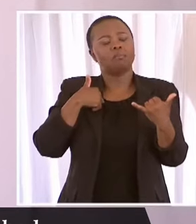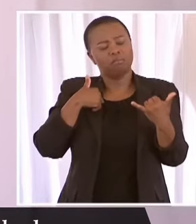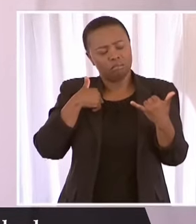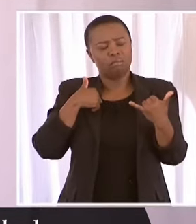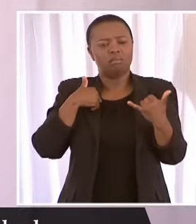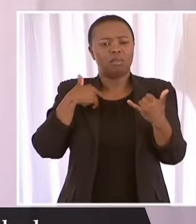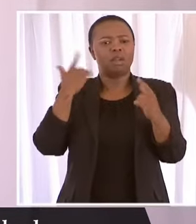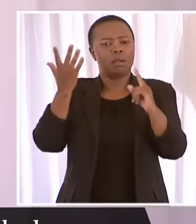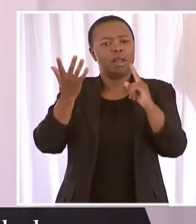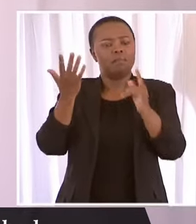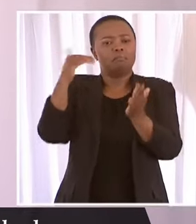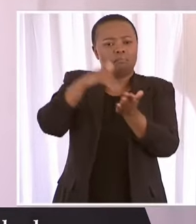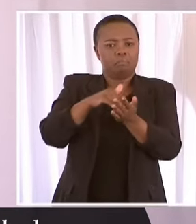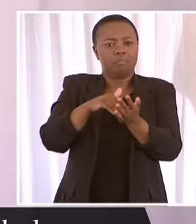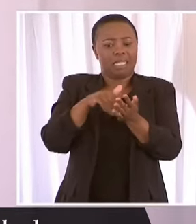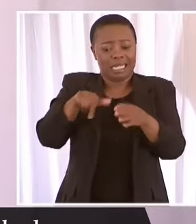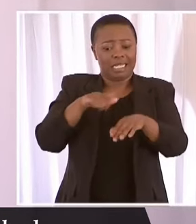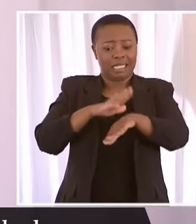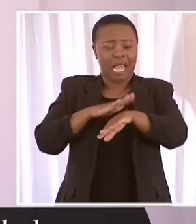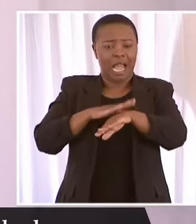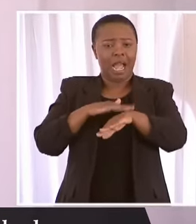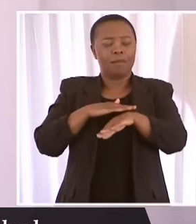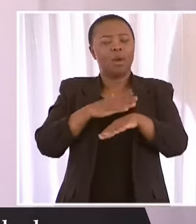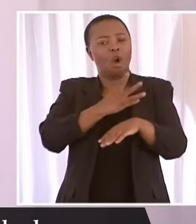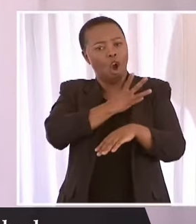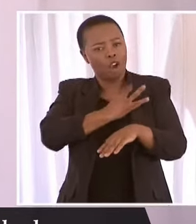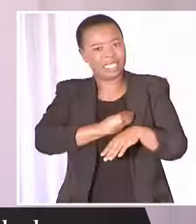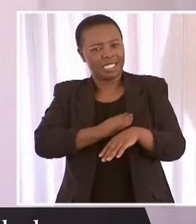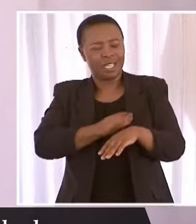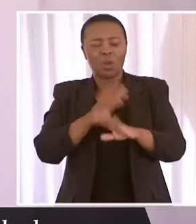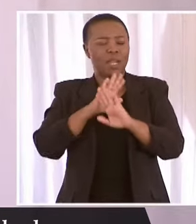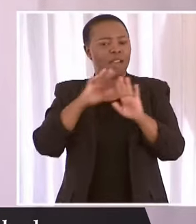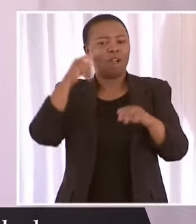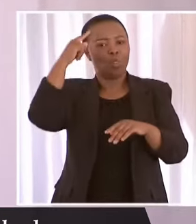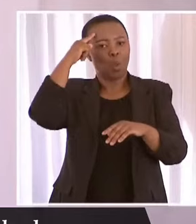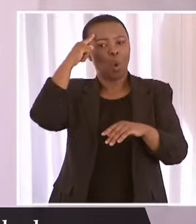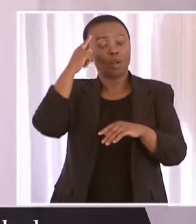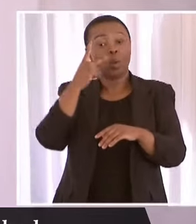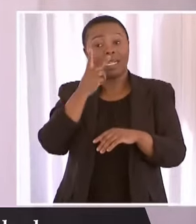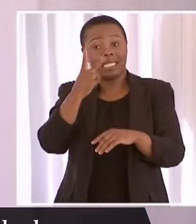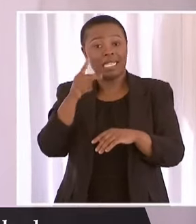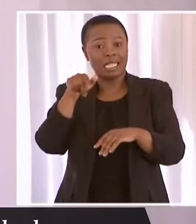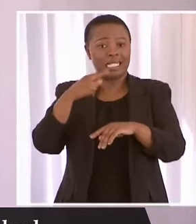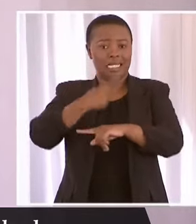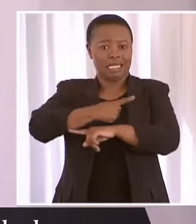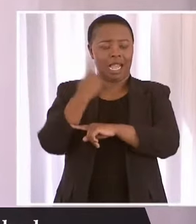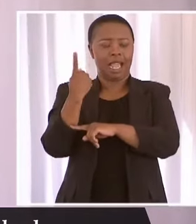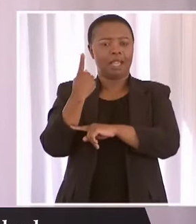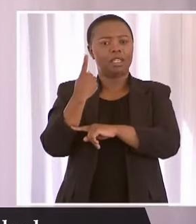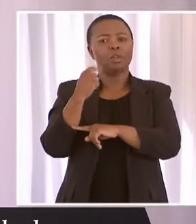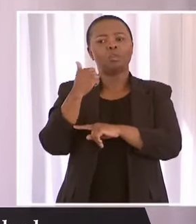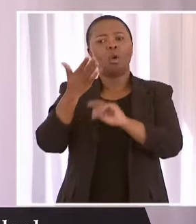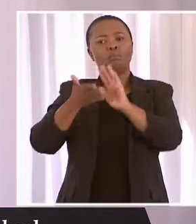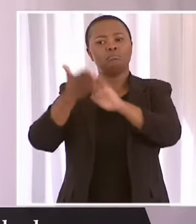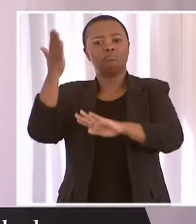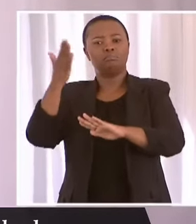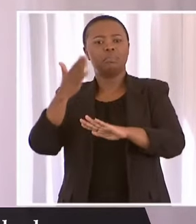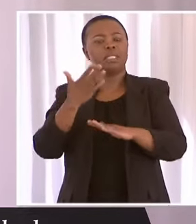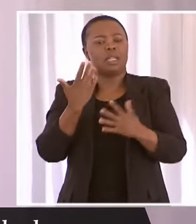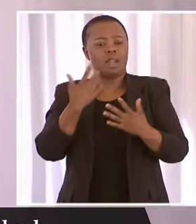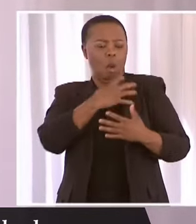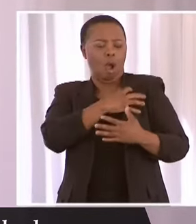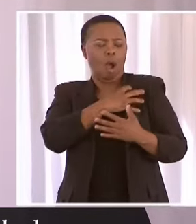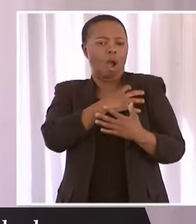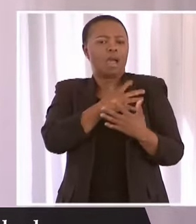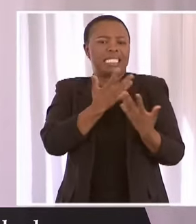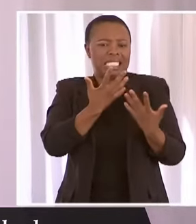are heavy. This is a day we never wished to witness, and your departure has left a void egg in our hearts. And it is our